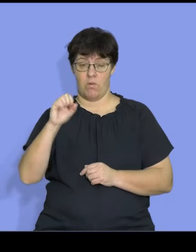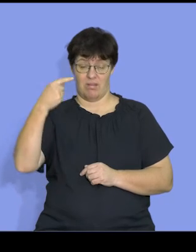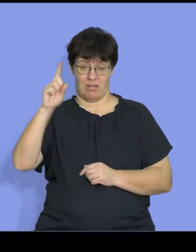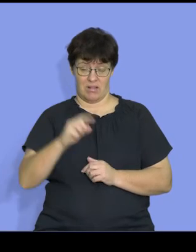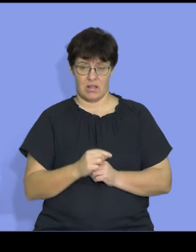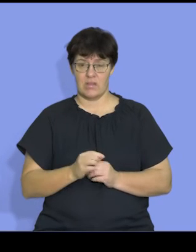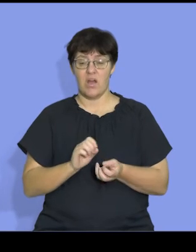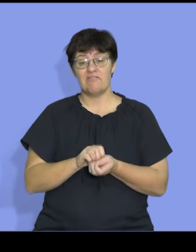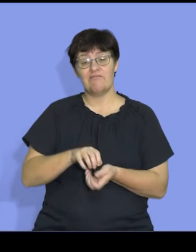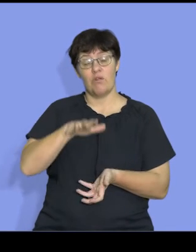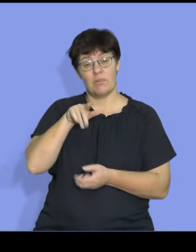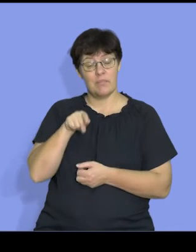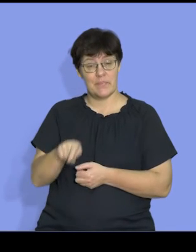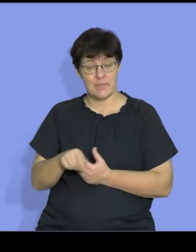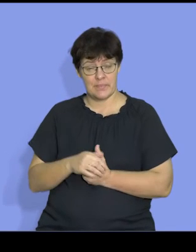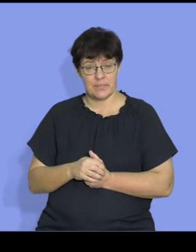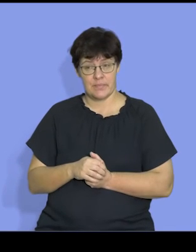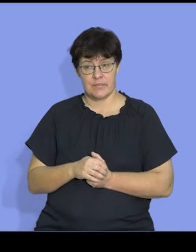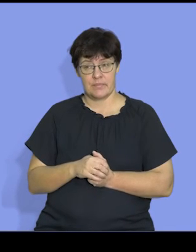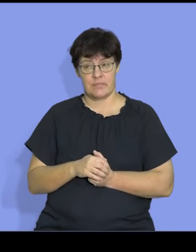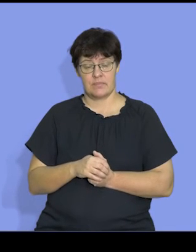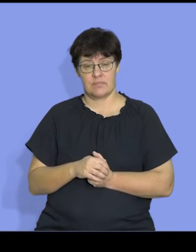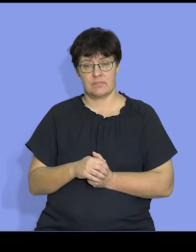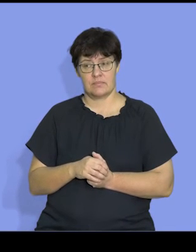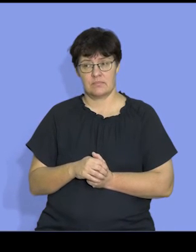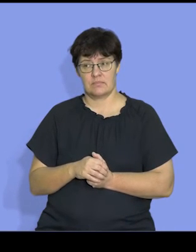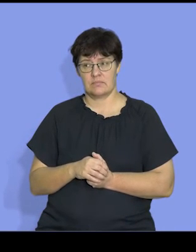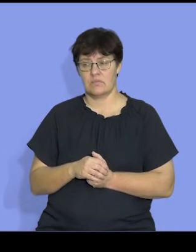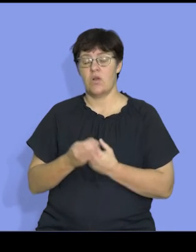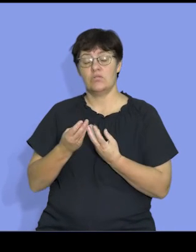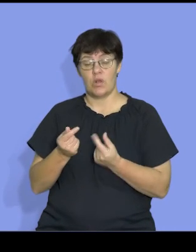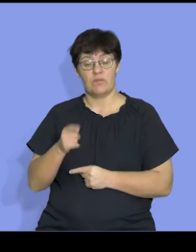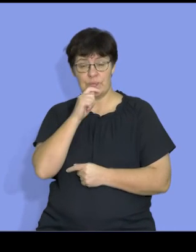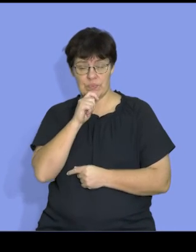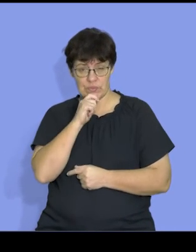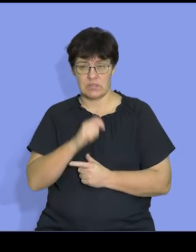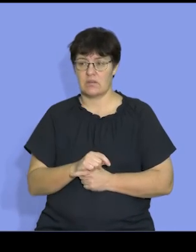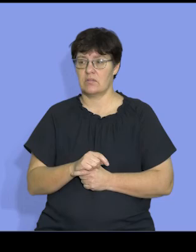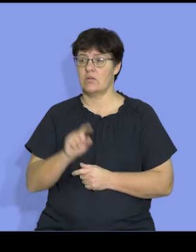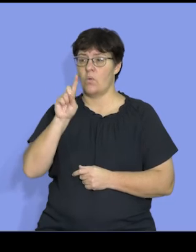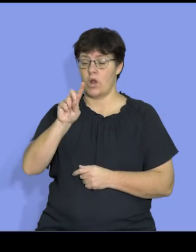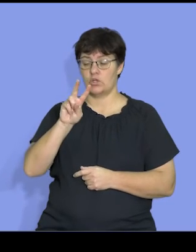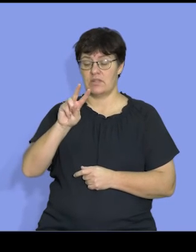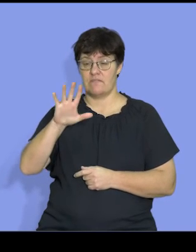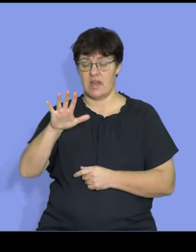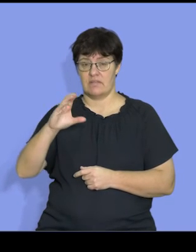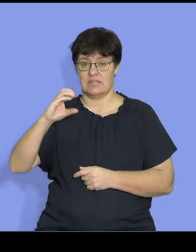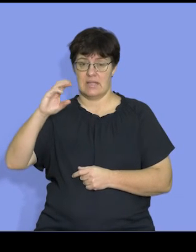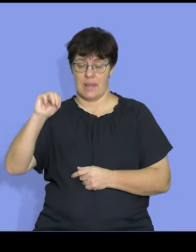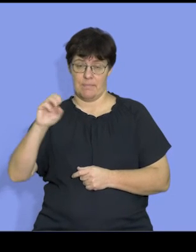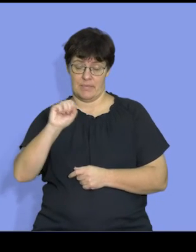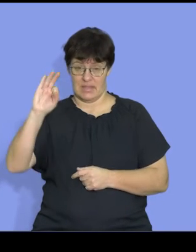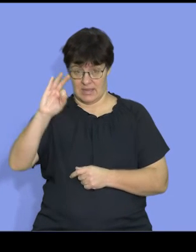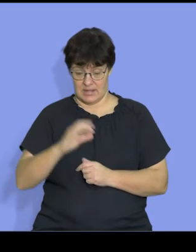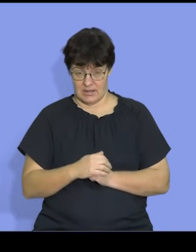the volume of the the solvent that is used to form this solution is 125 cubic